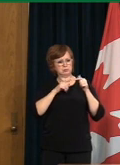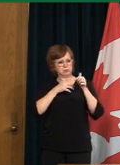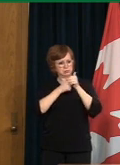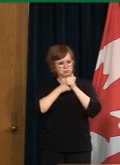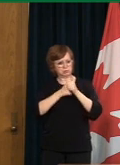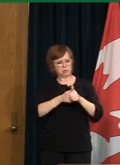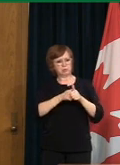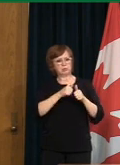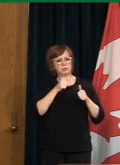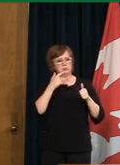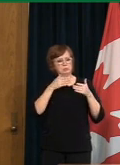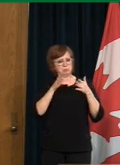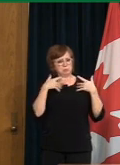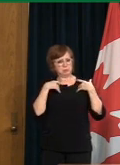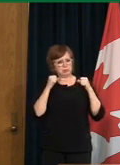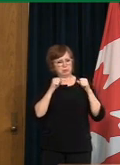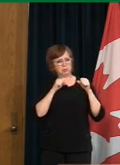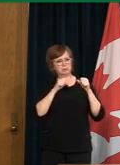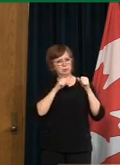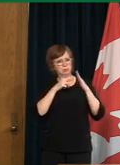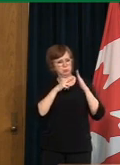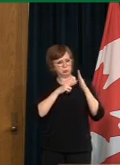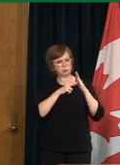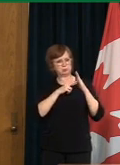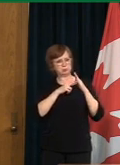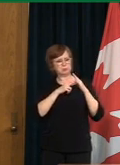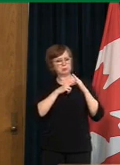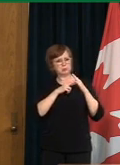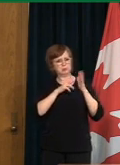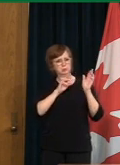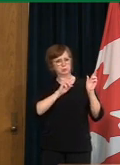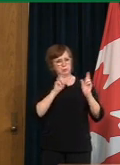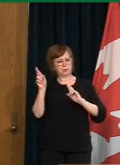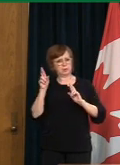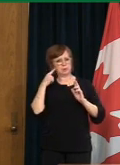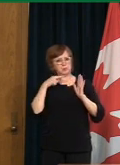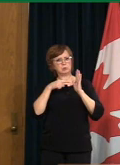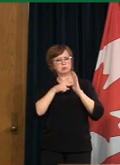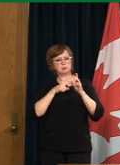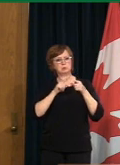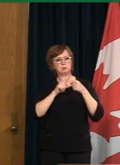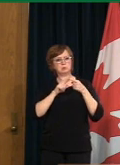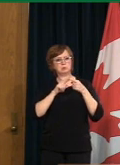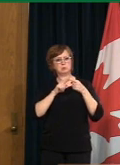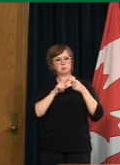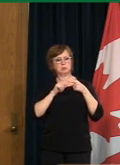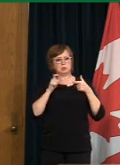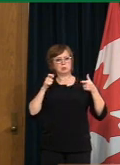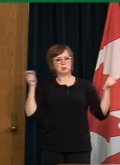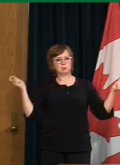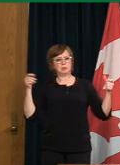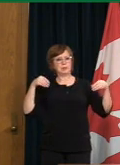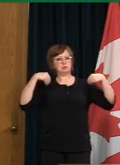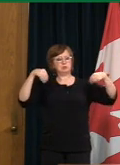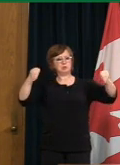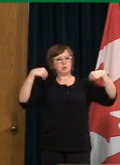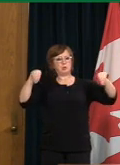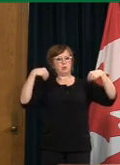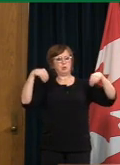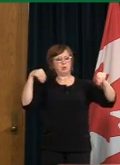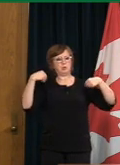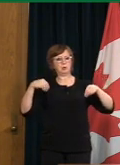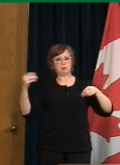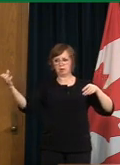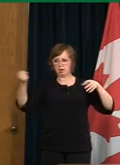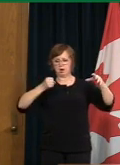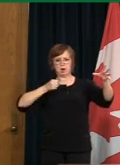non-adherence to the public health guidelines that are in place. For example, by a large retail store that is bringing